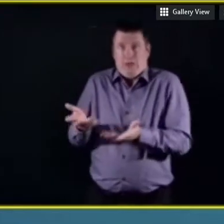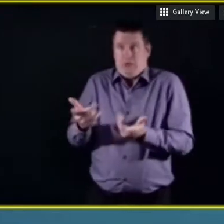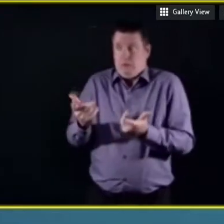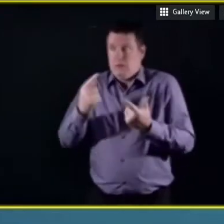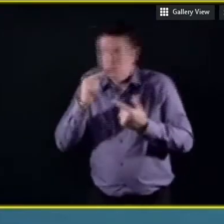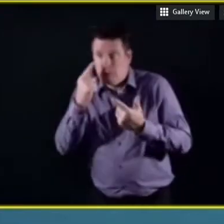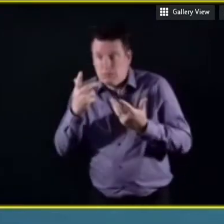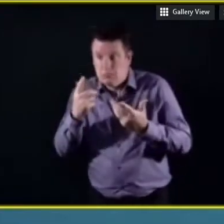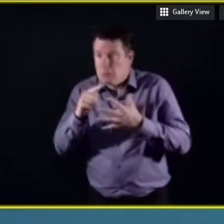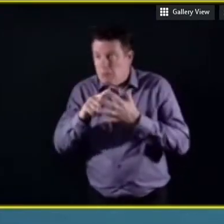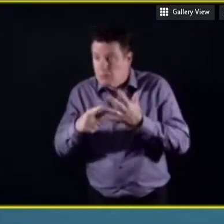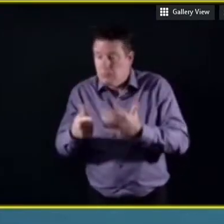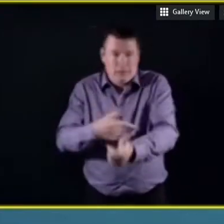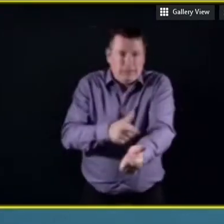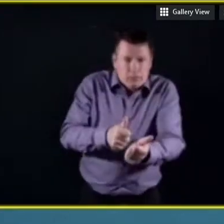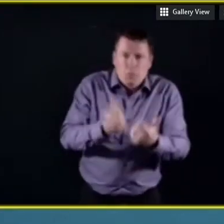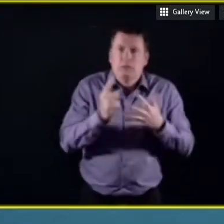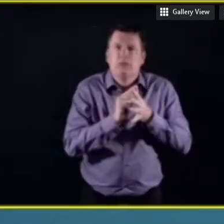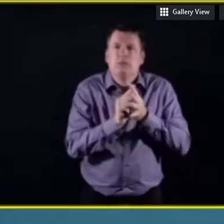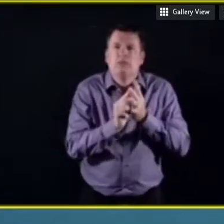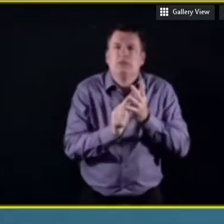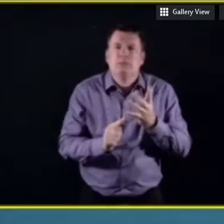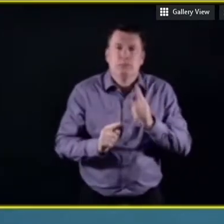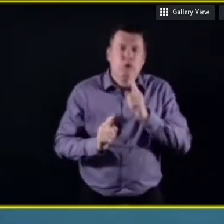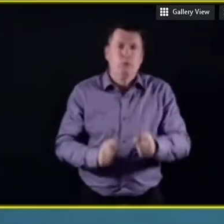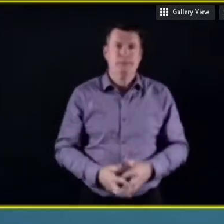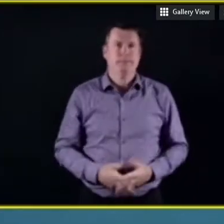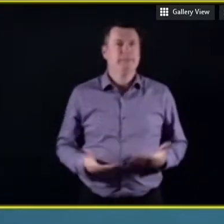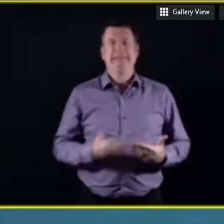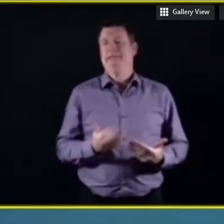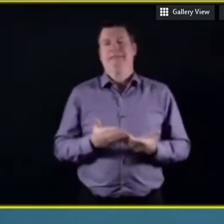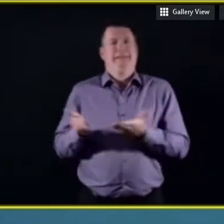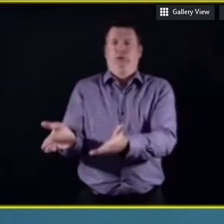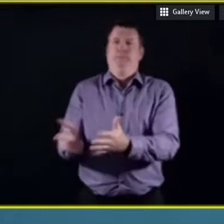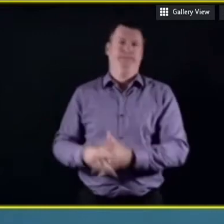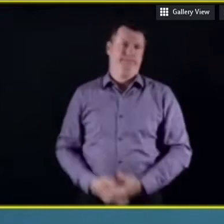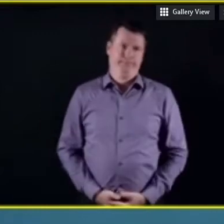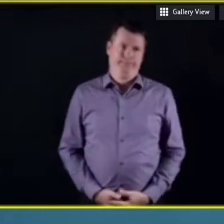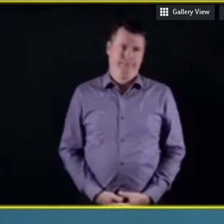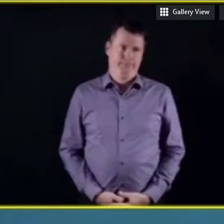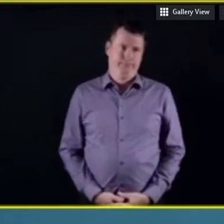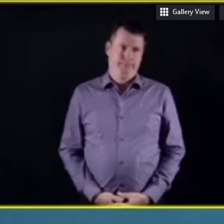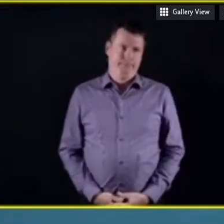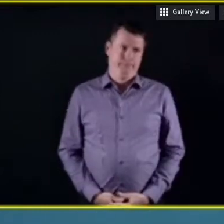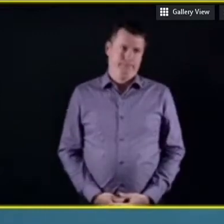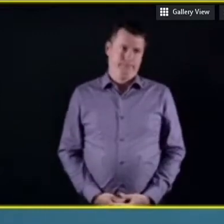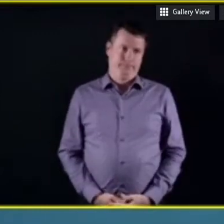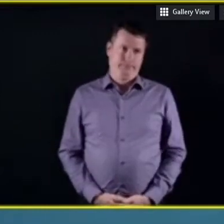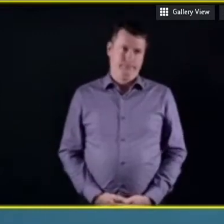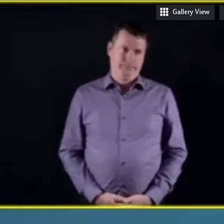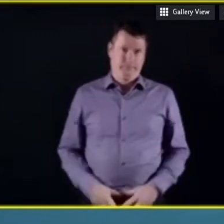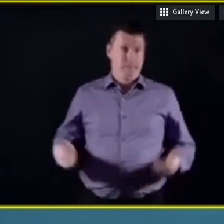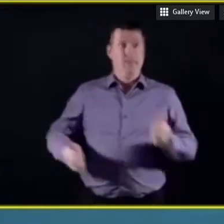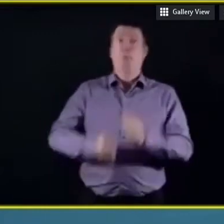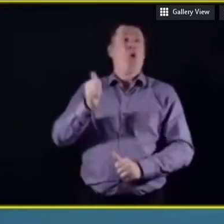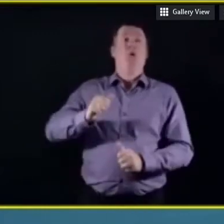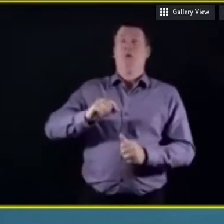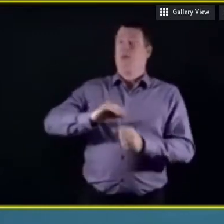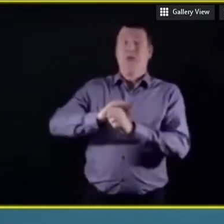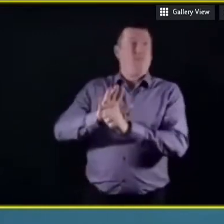infection. We know because of COVID-19 and the message Dr. Apostolakis and